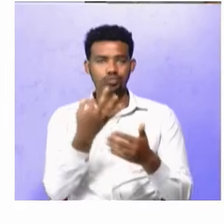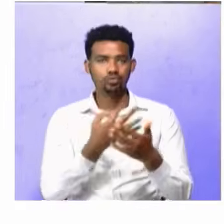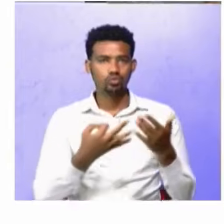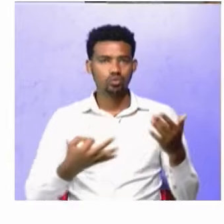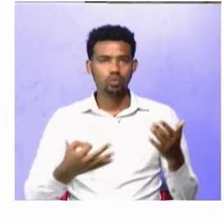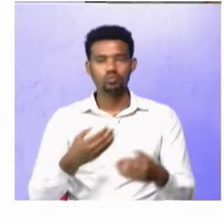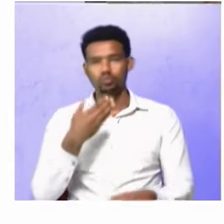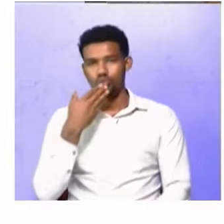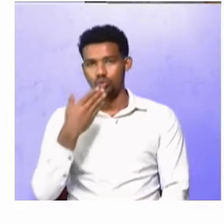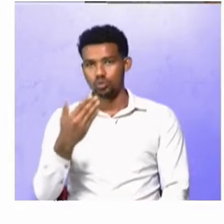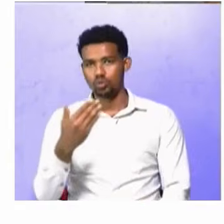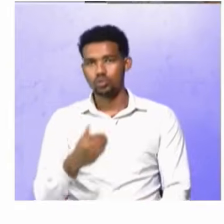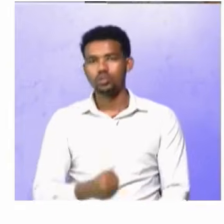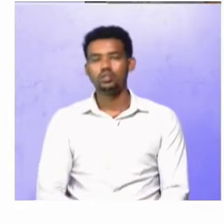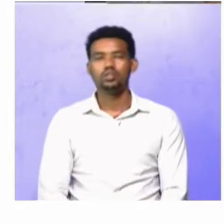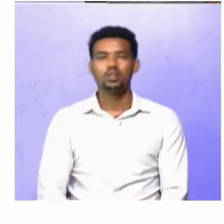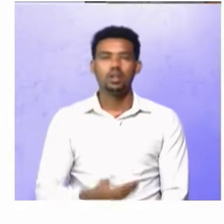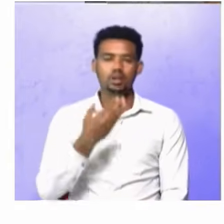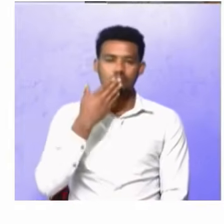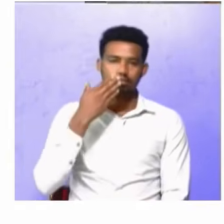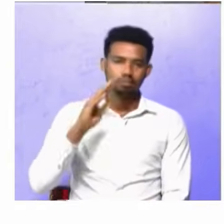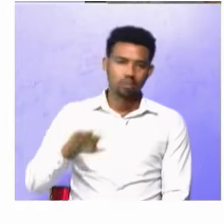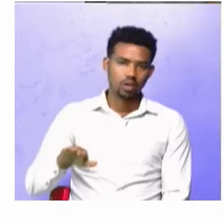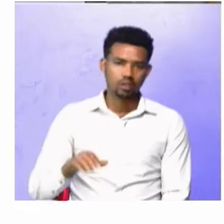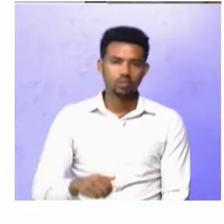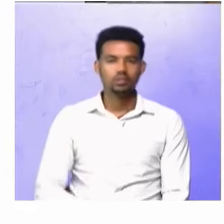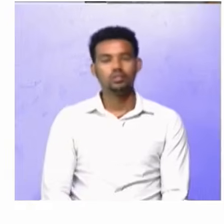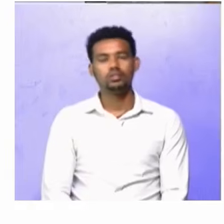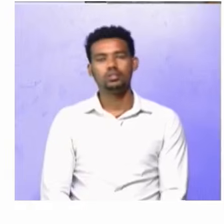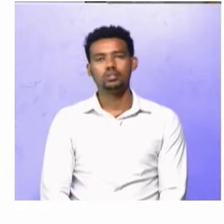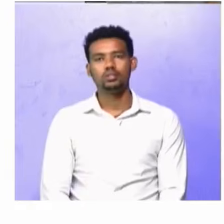Good, bad,